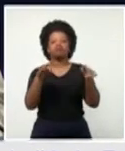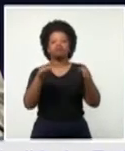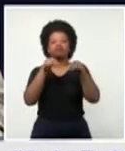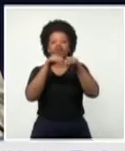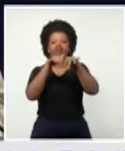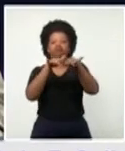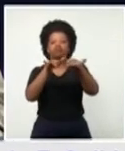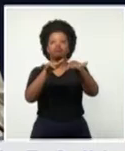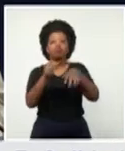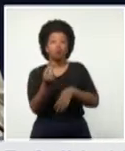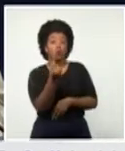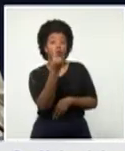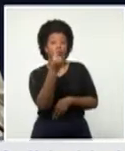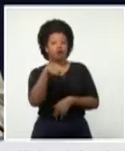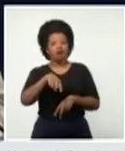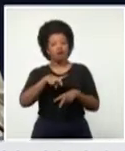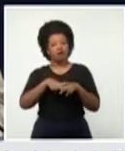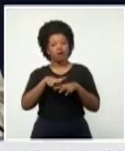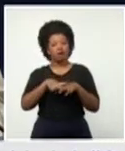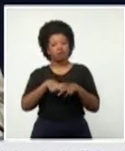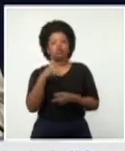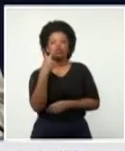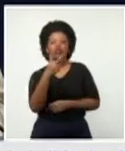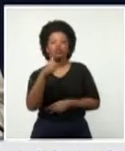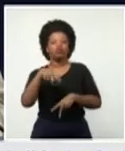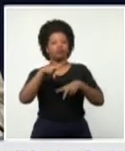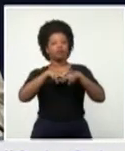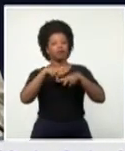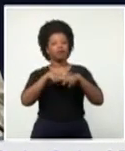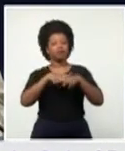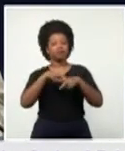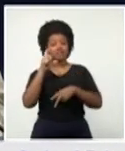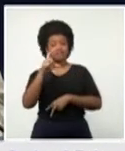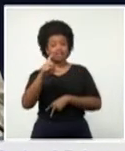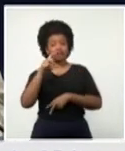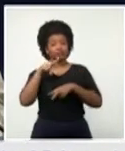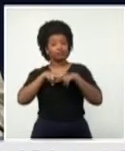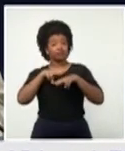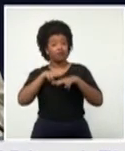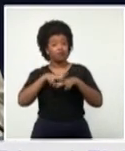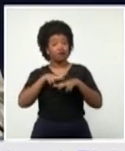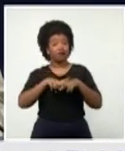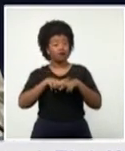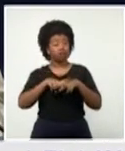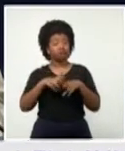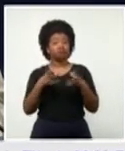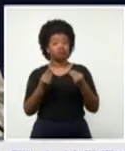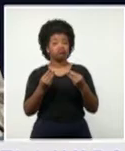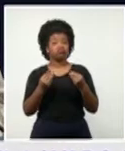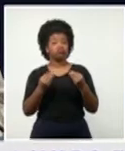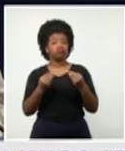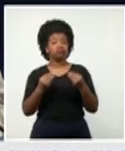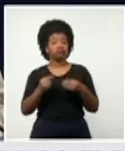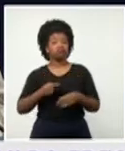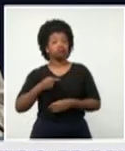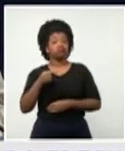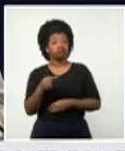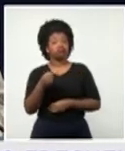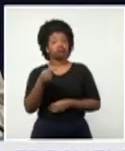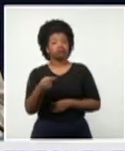considered active. 2 in Havana, 1 in Central Havana, which is expected